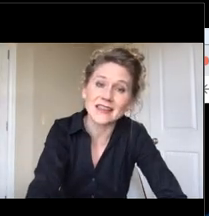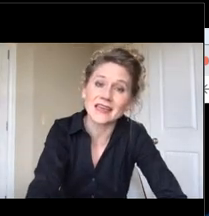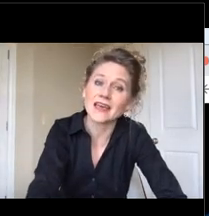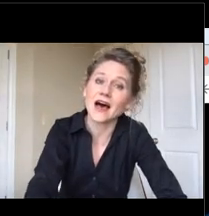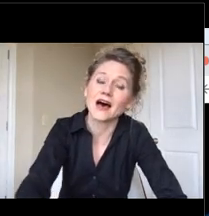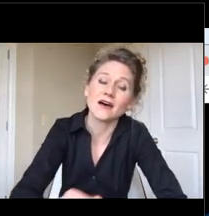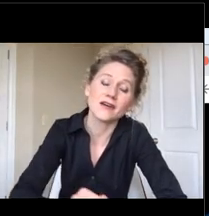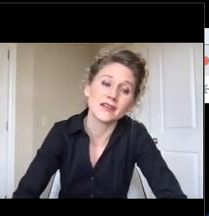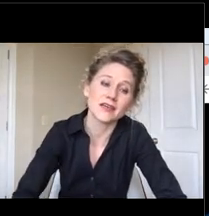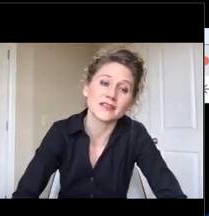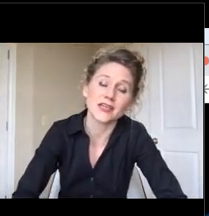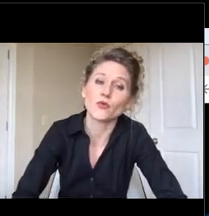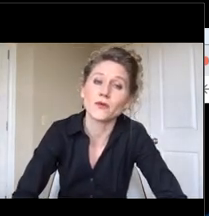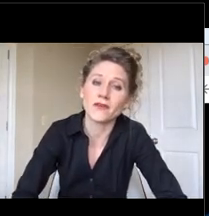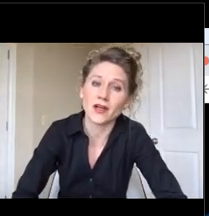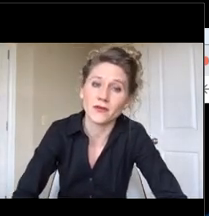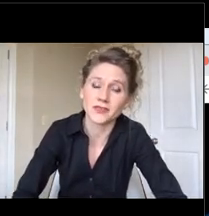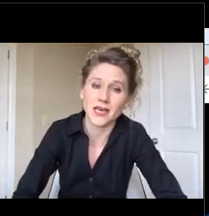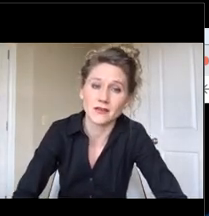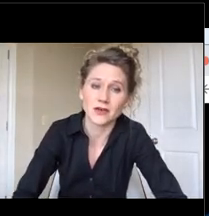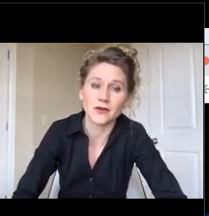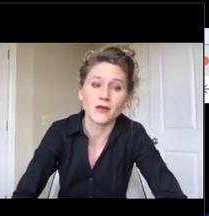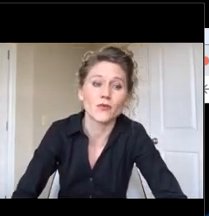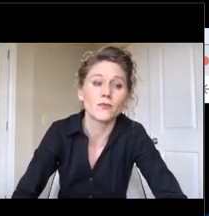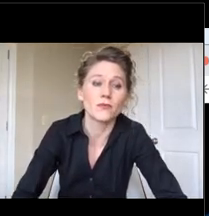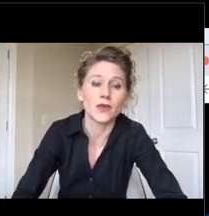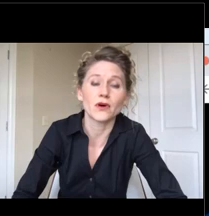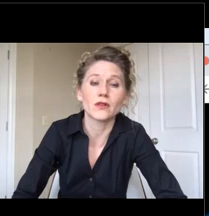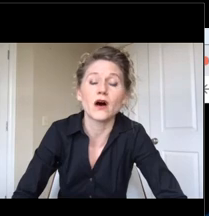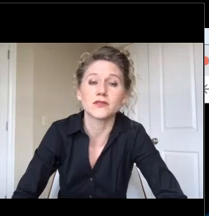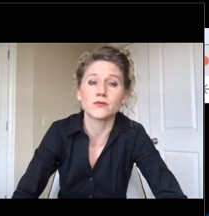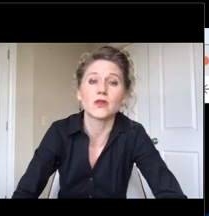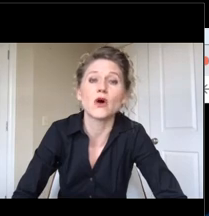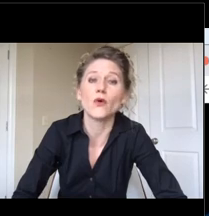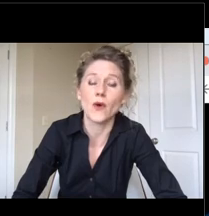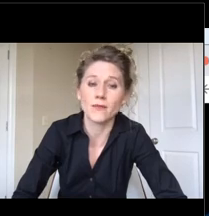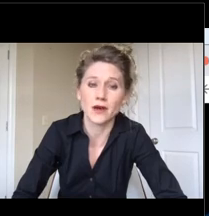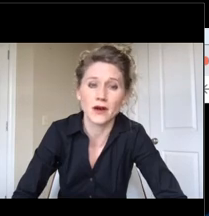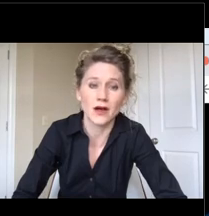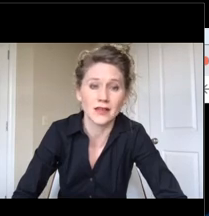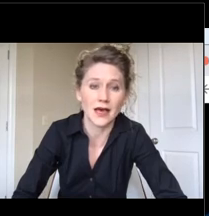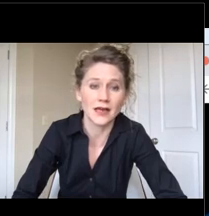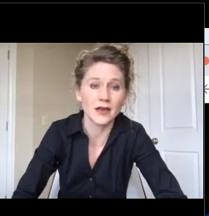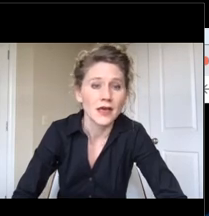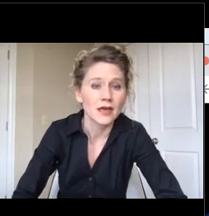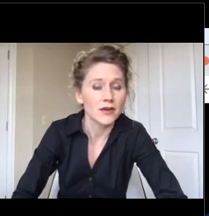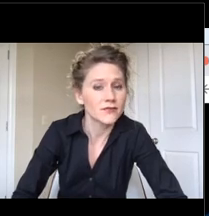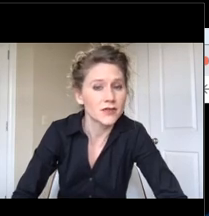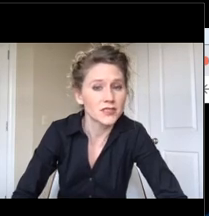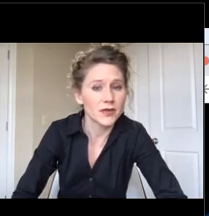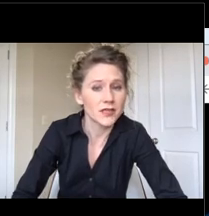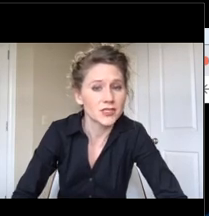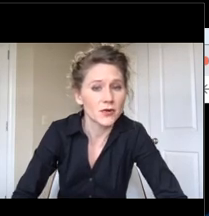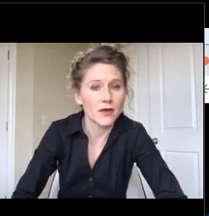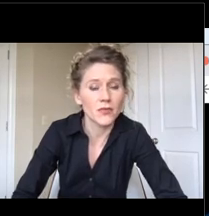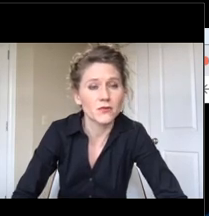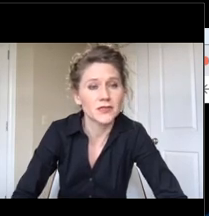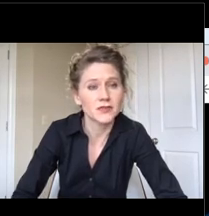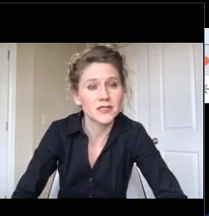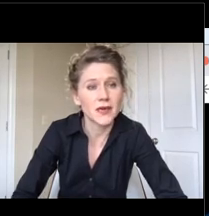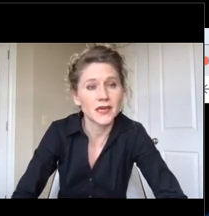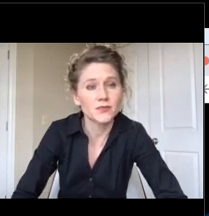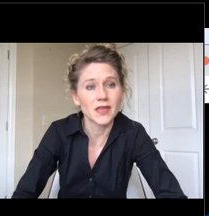yes, the slideshow will be available for download, and we will also load the webinar online. Chris, if you'll just quickly show